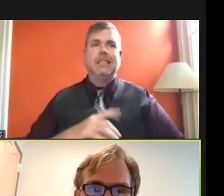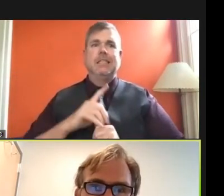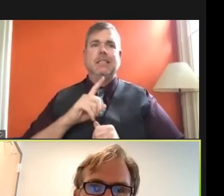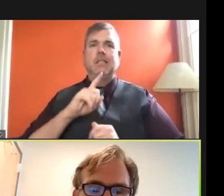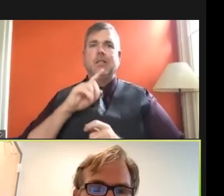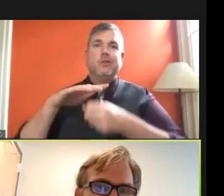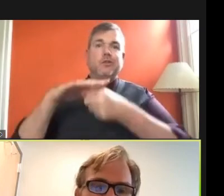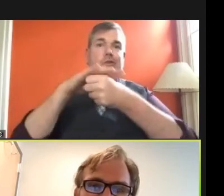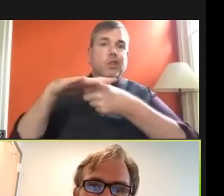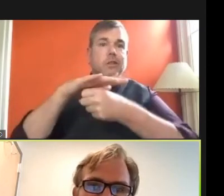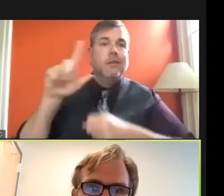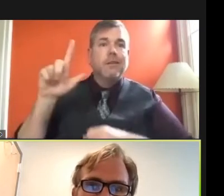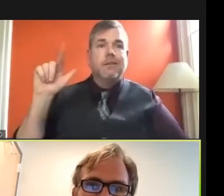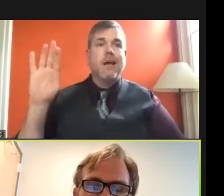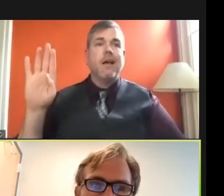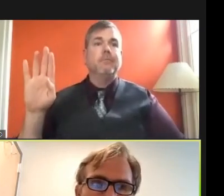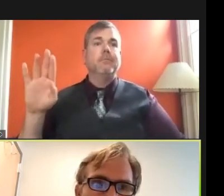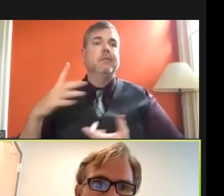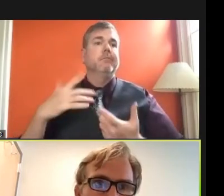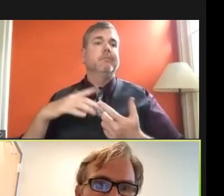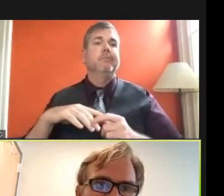really trying to optimize that whole network.